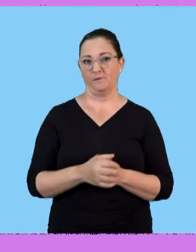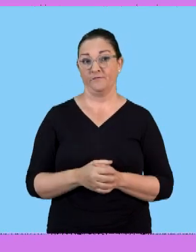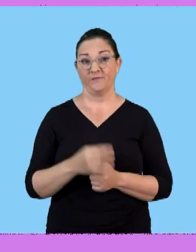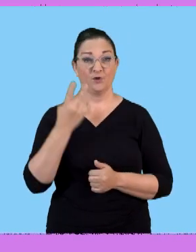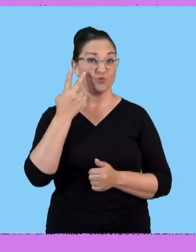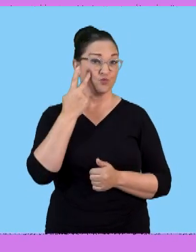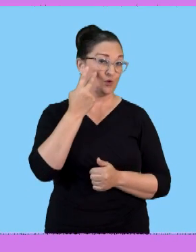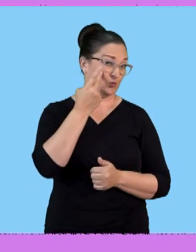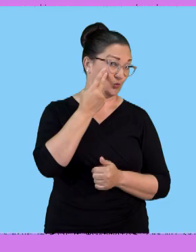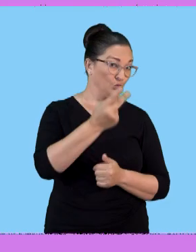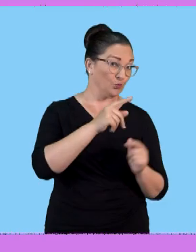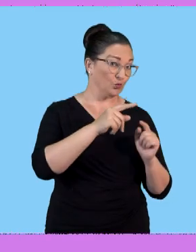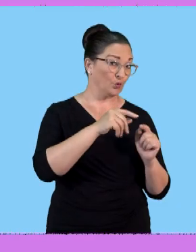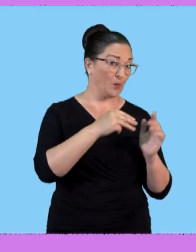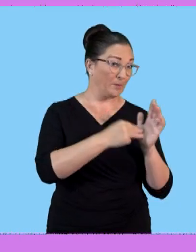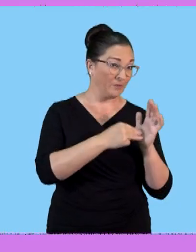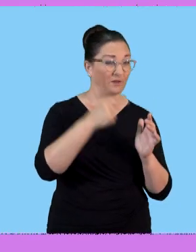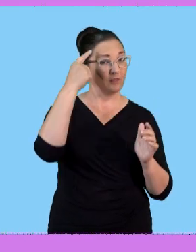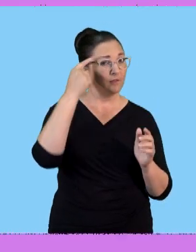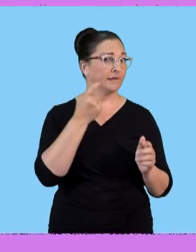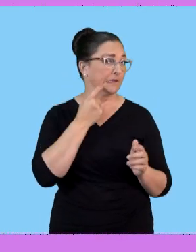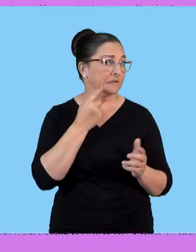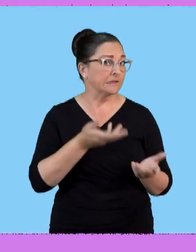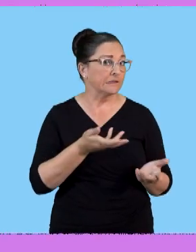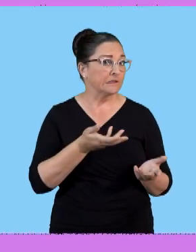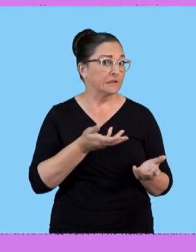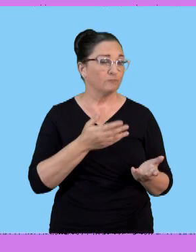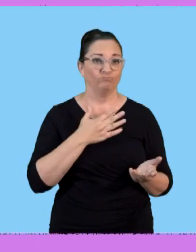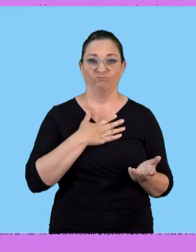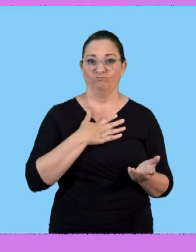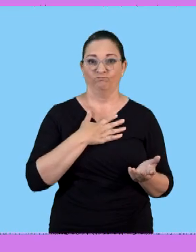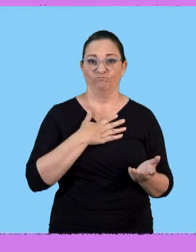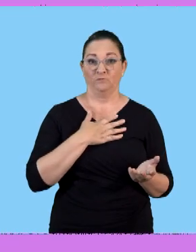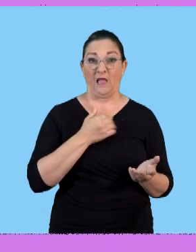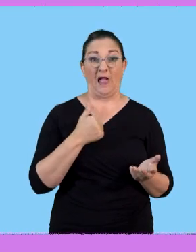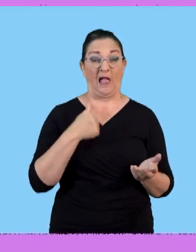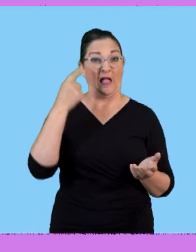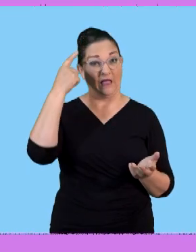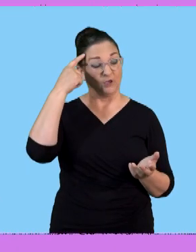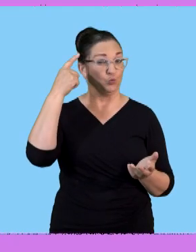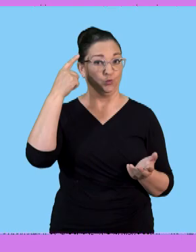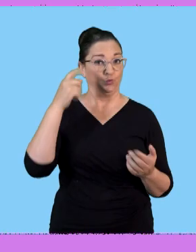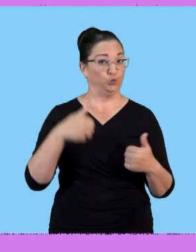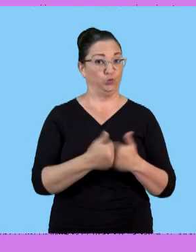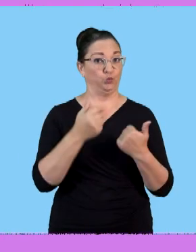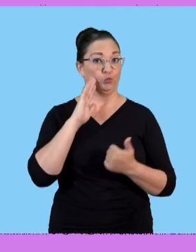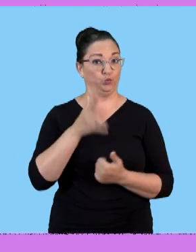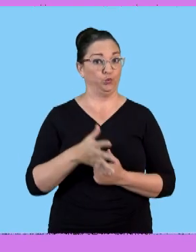the elevation map, do you think this is easy? Right, for me, I would say it will definitely be